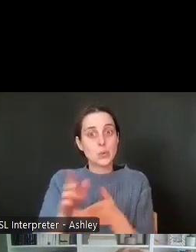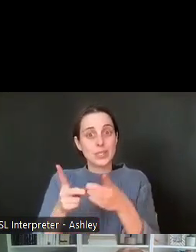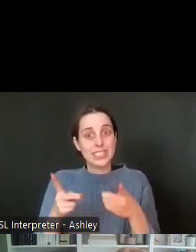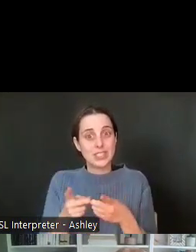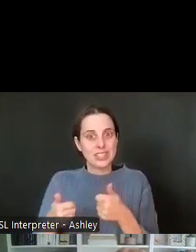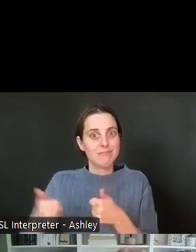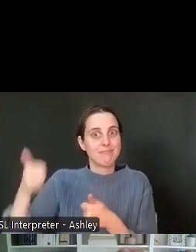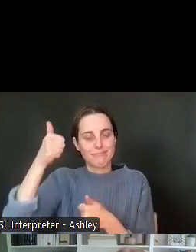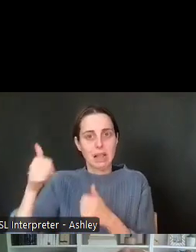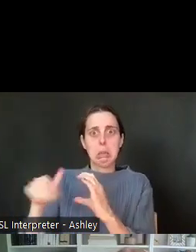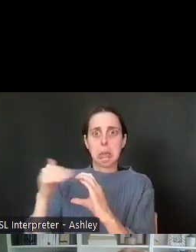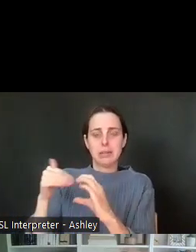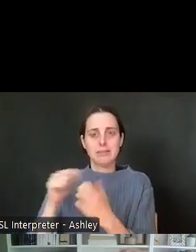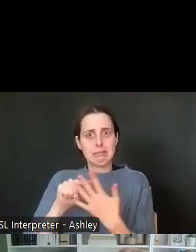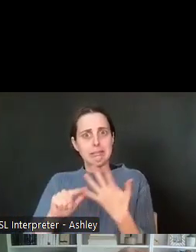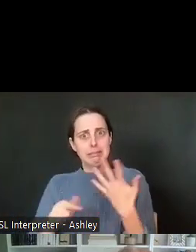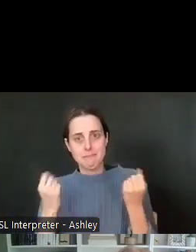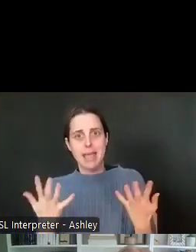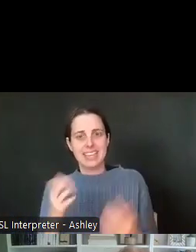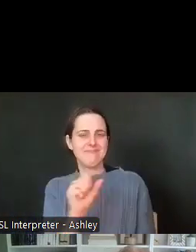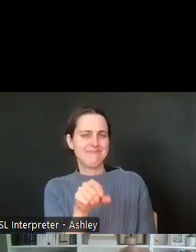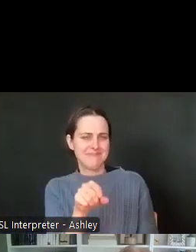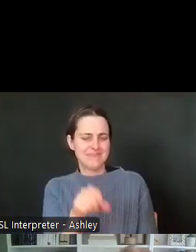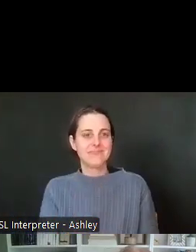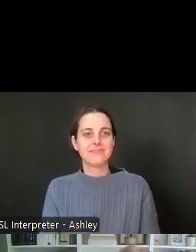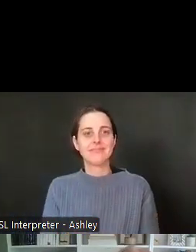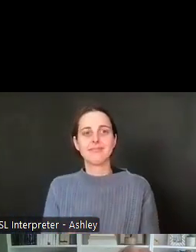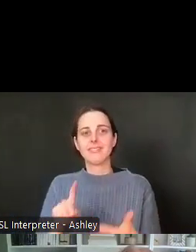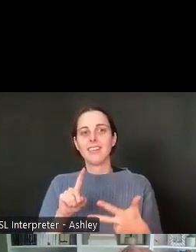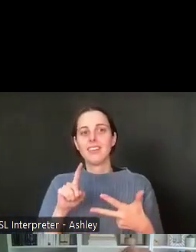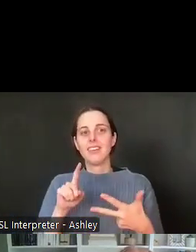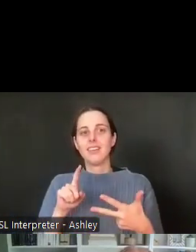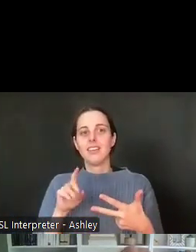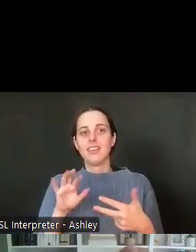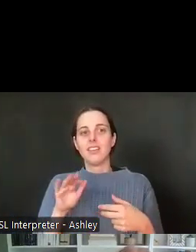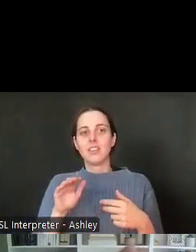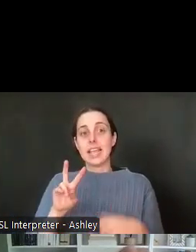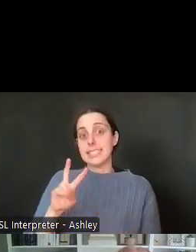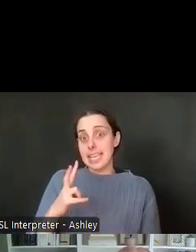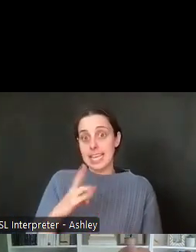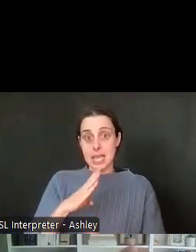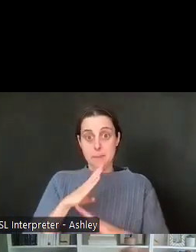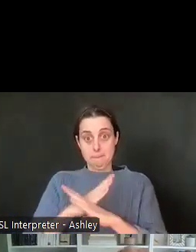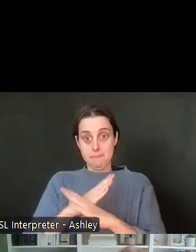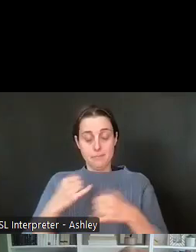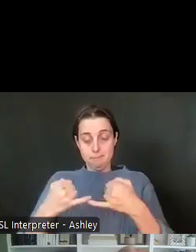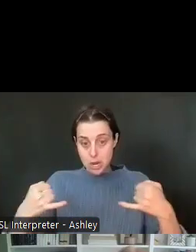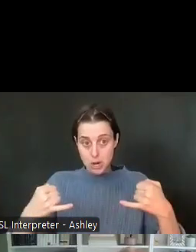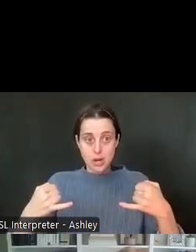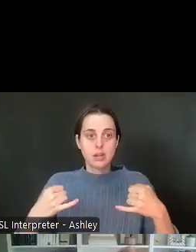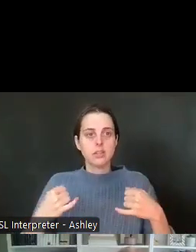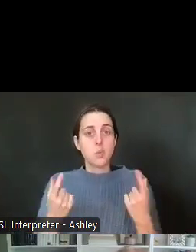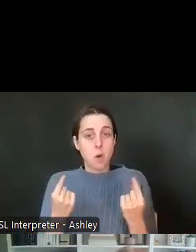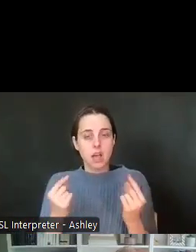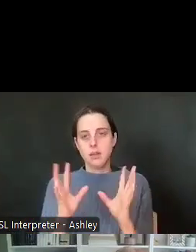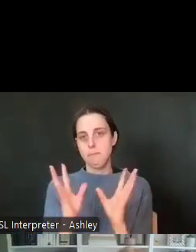true. The second is meetings. If I ruled the world, I would love to cut the number